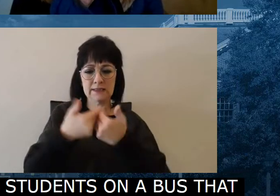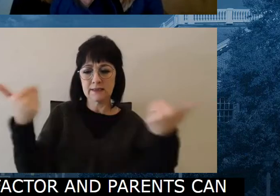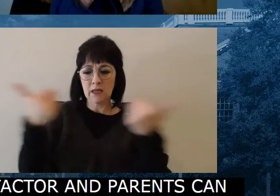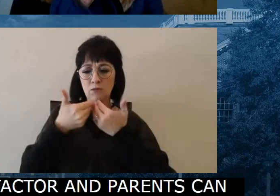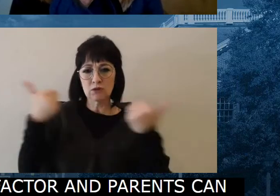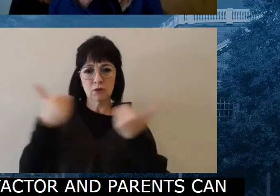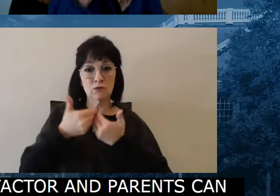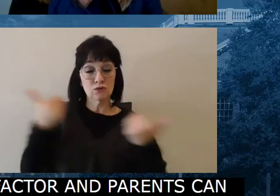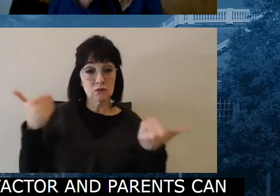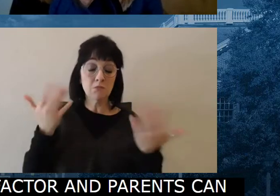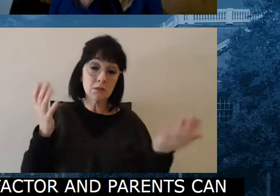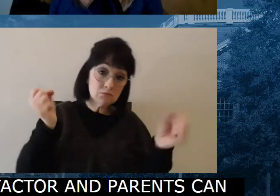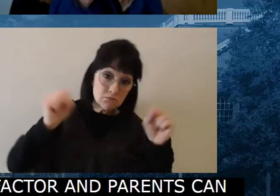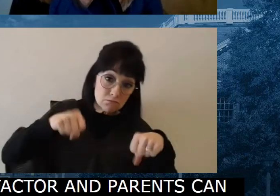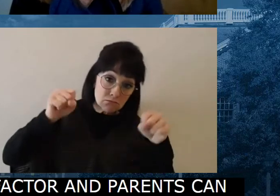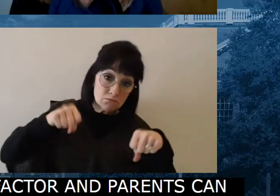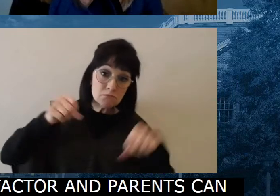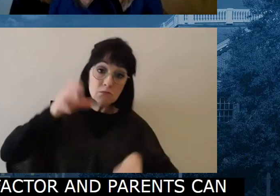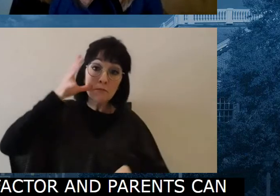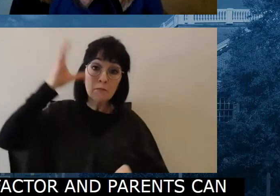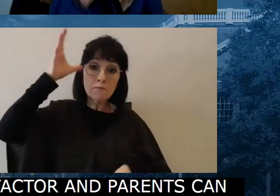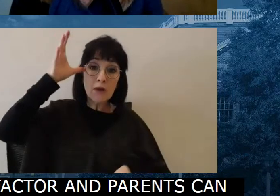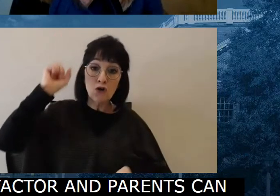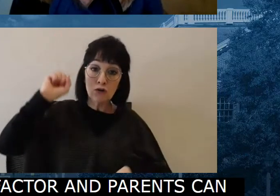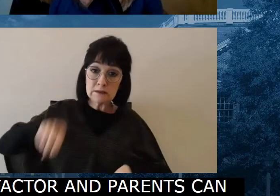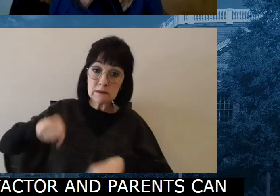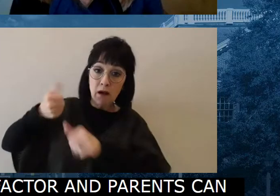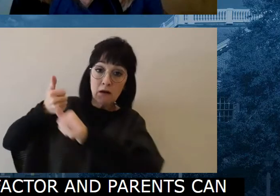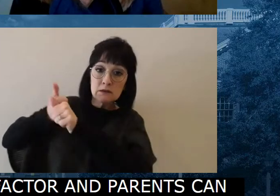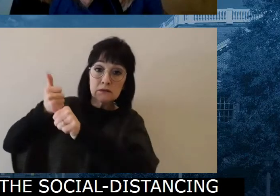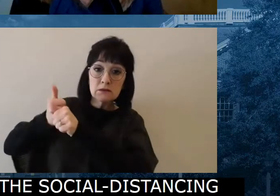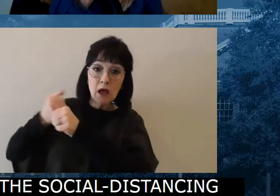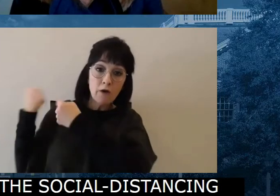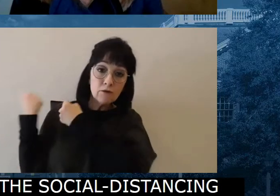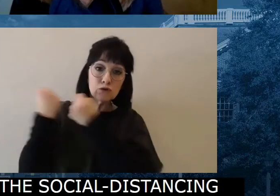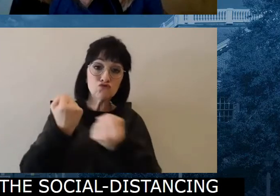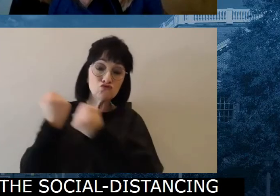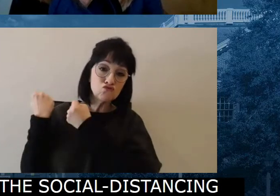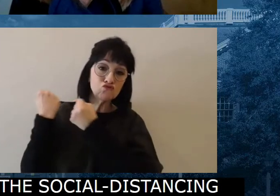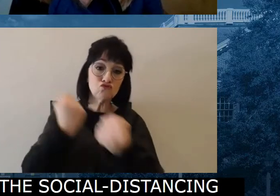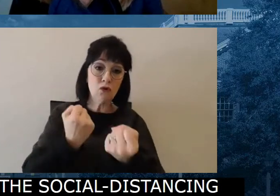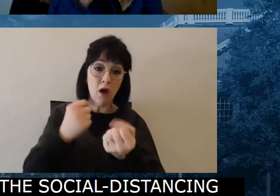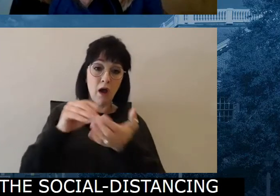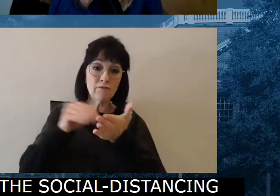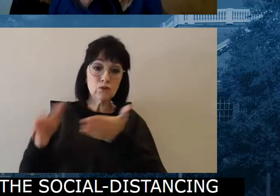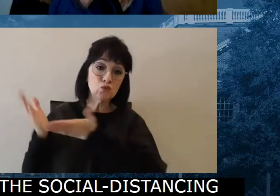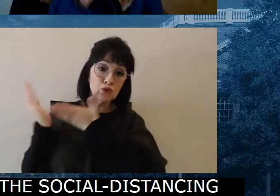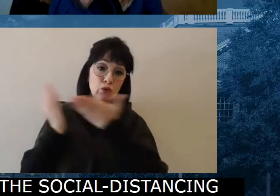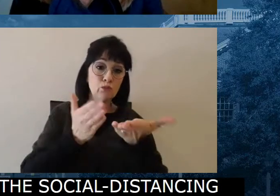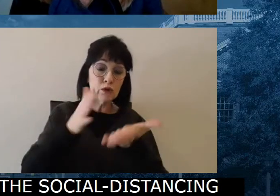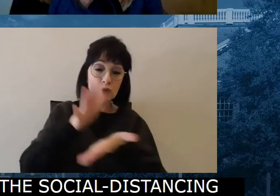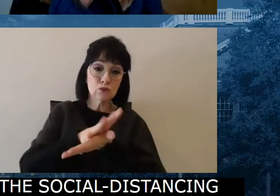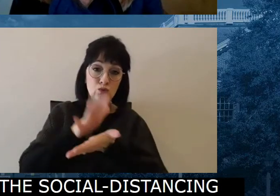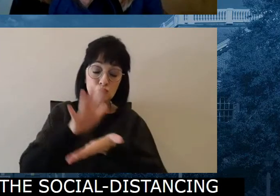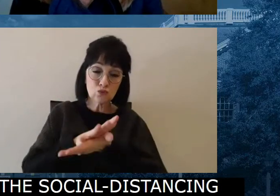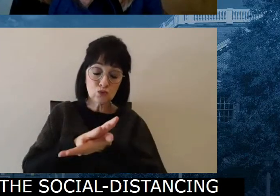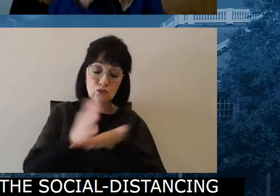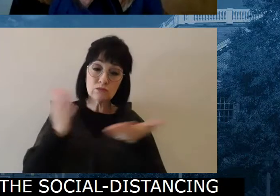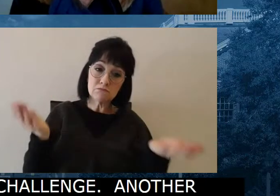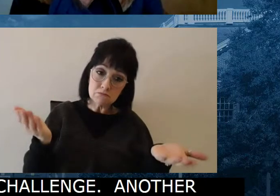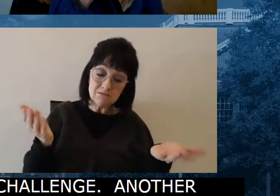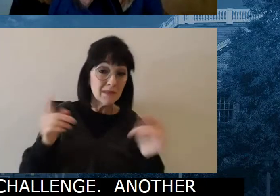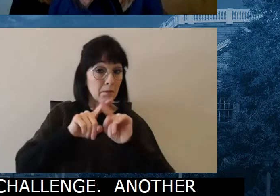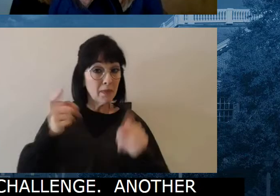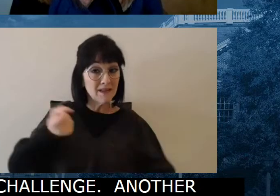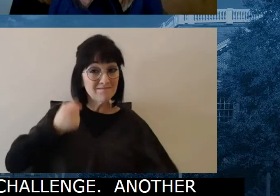The other thing that I would mention is that we are offering the choice to families, and depending on